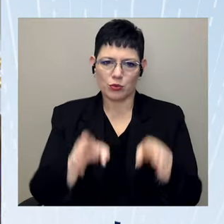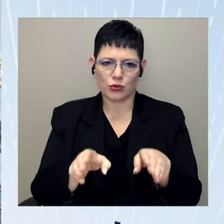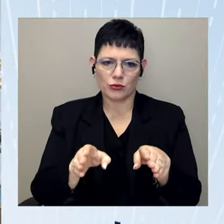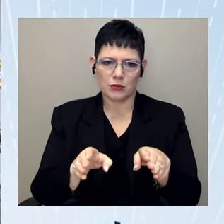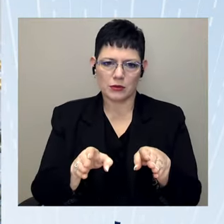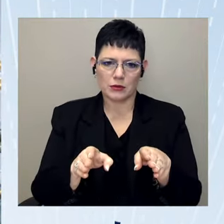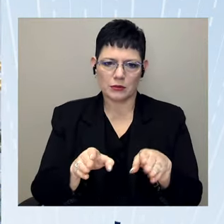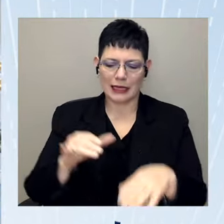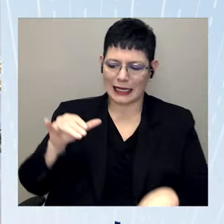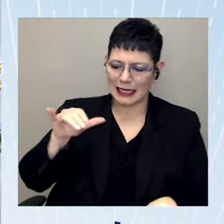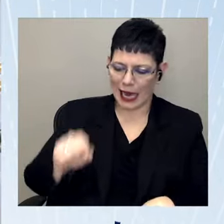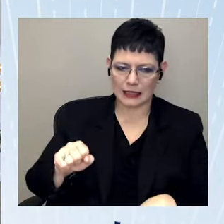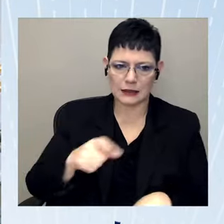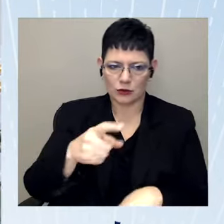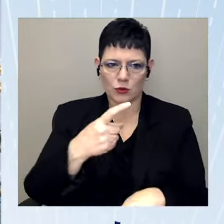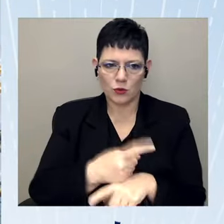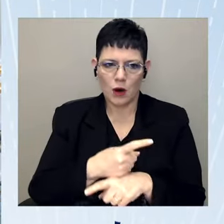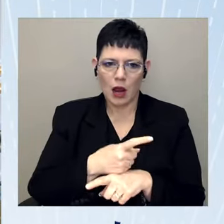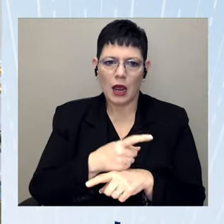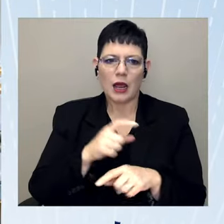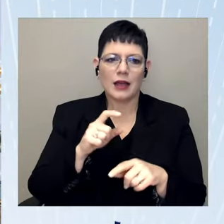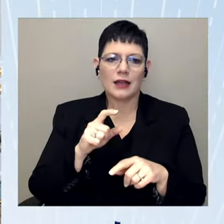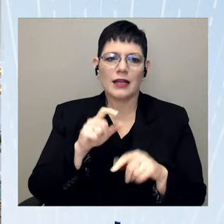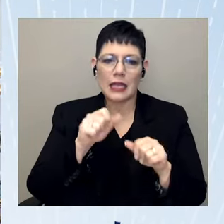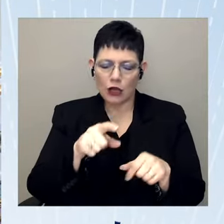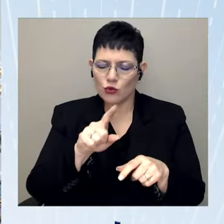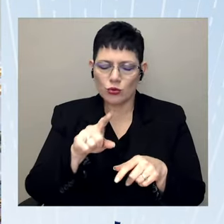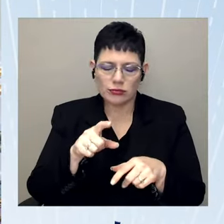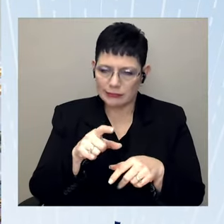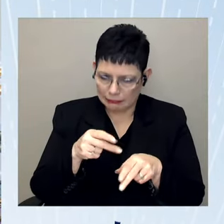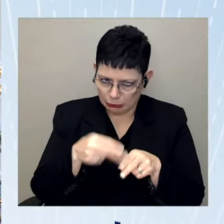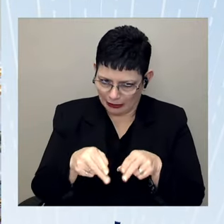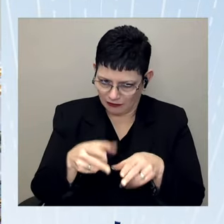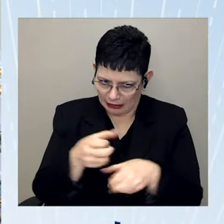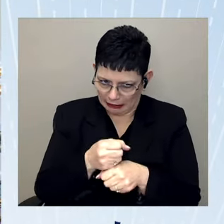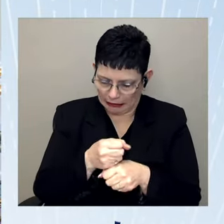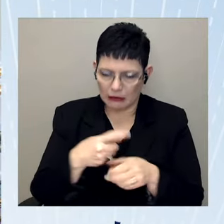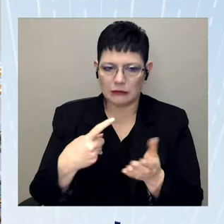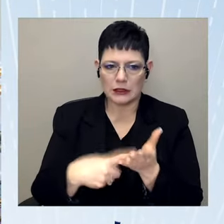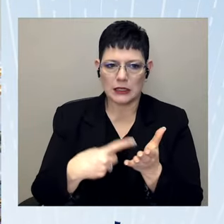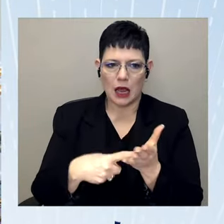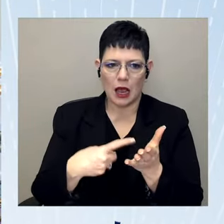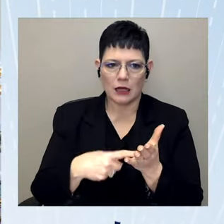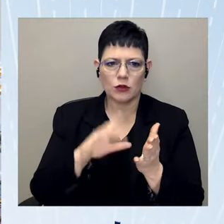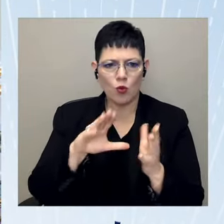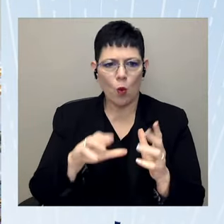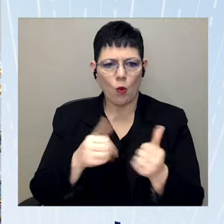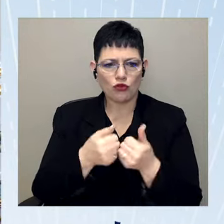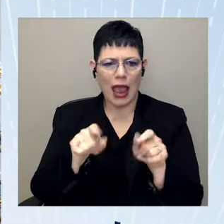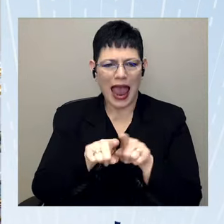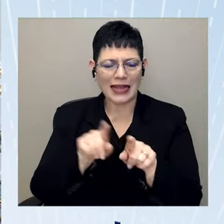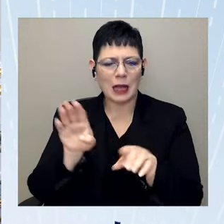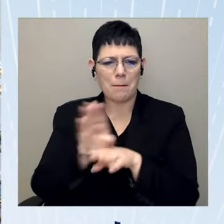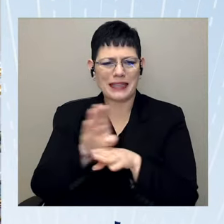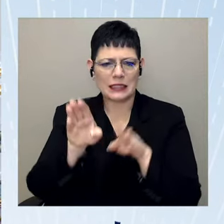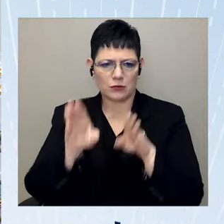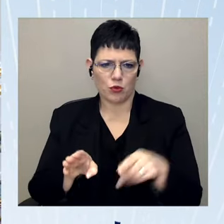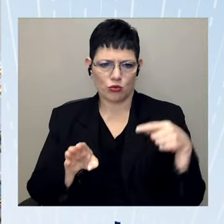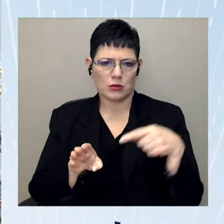I'm wondering if you could talk very briefly, yes, about you know, sort of the challenges from that perspective.